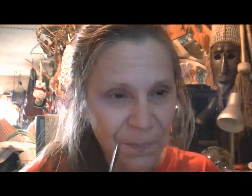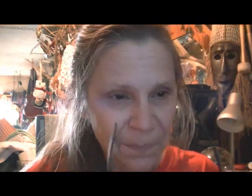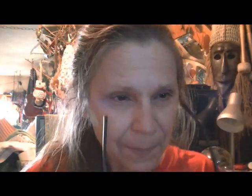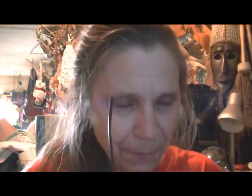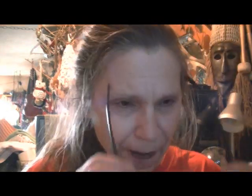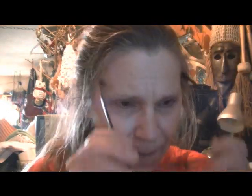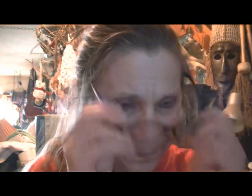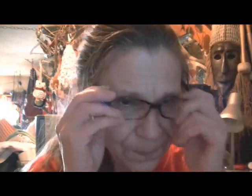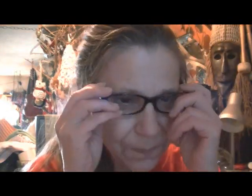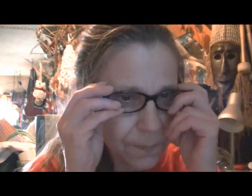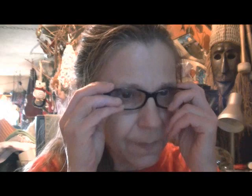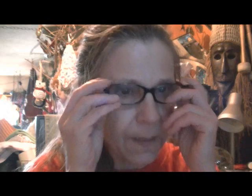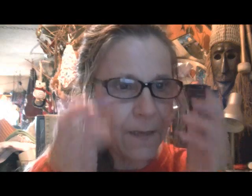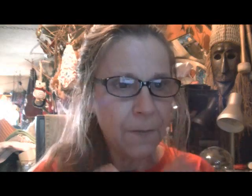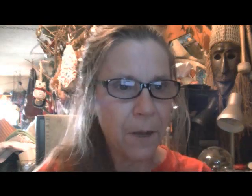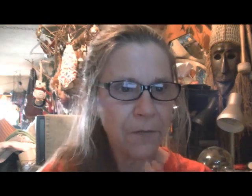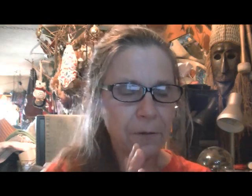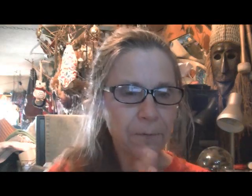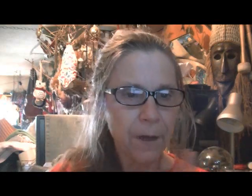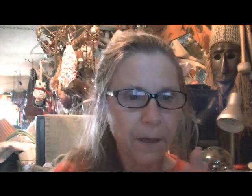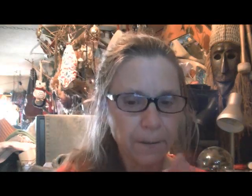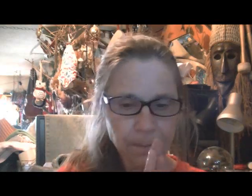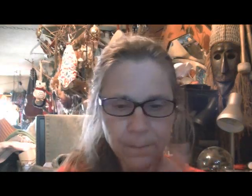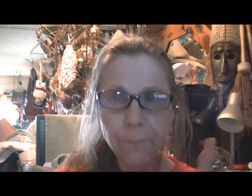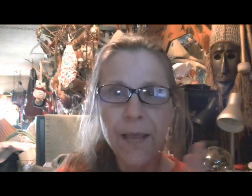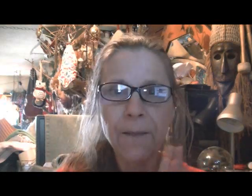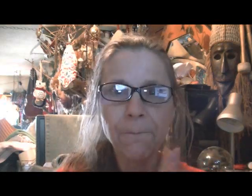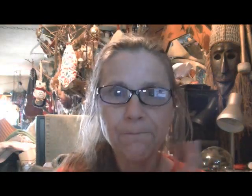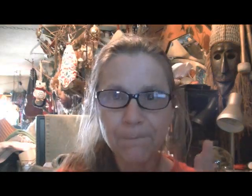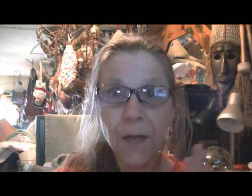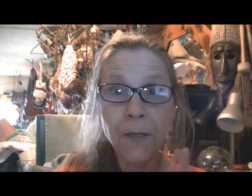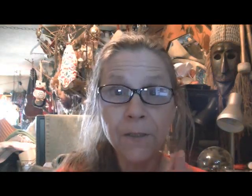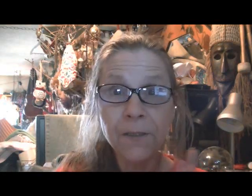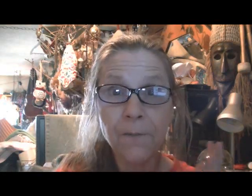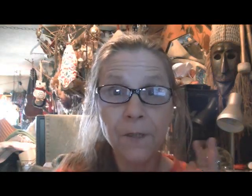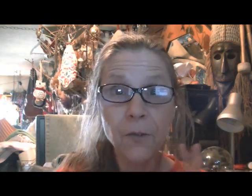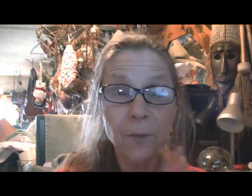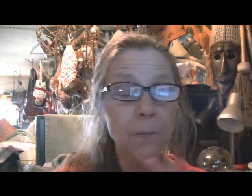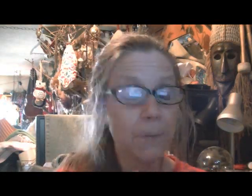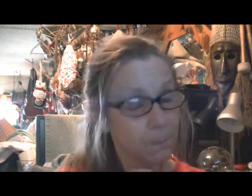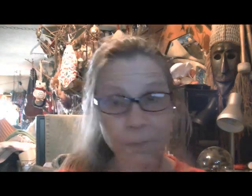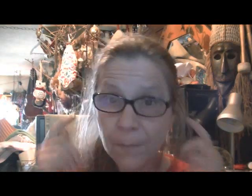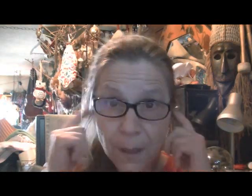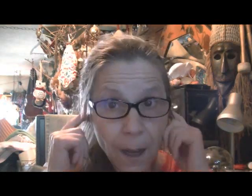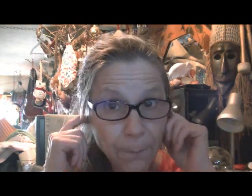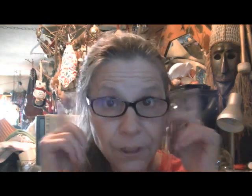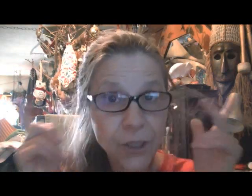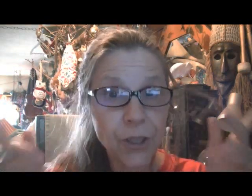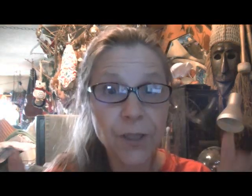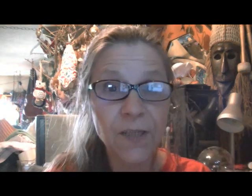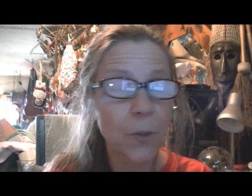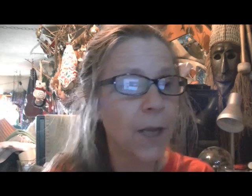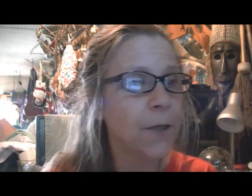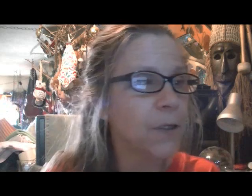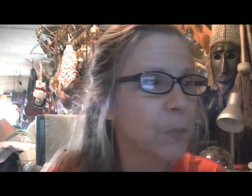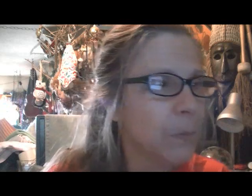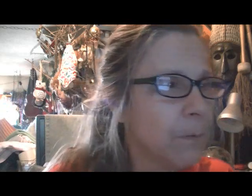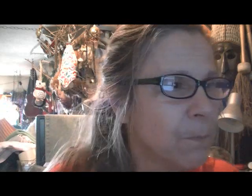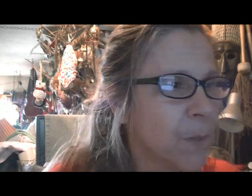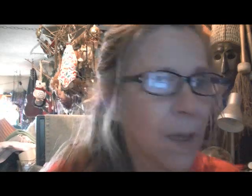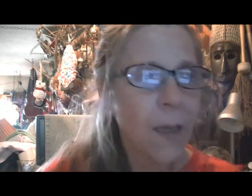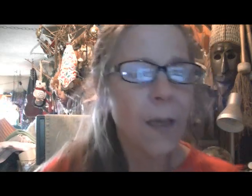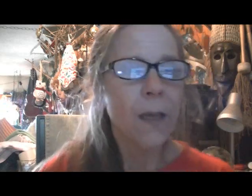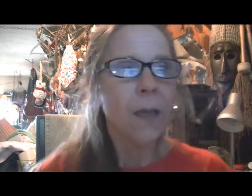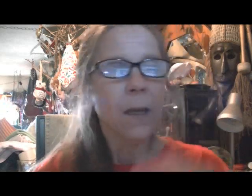Wow. Right? In the month of May. 172 people. I'm pretty sure that's what I heard,